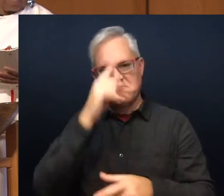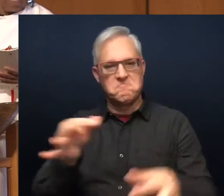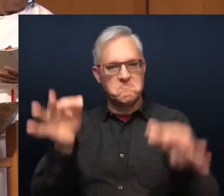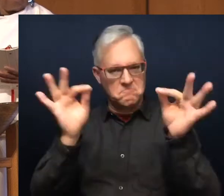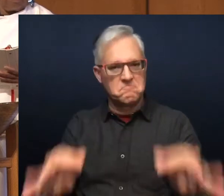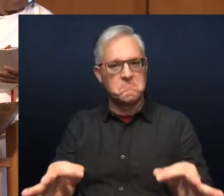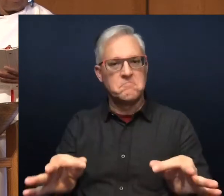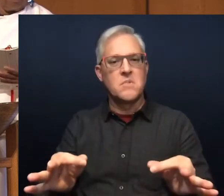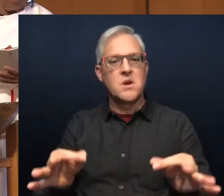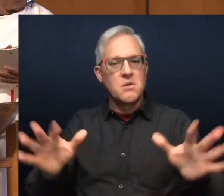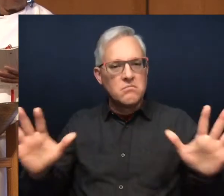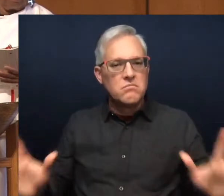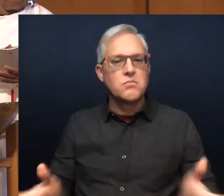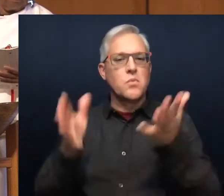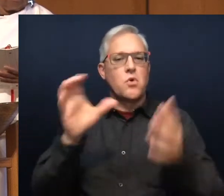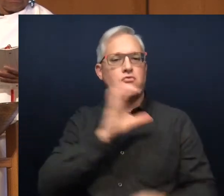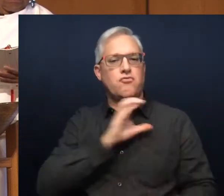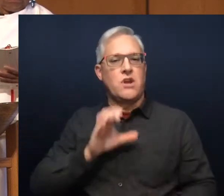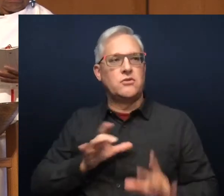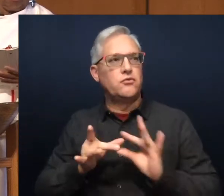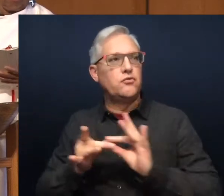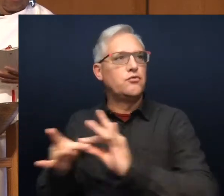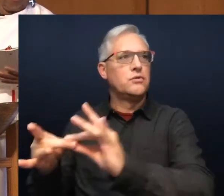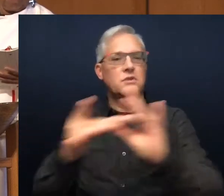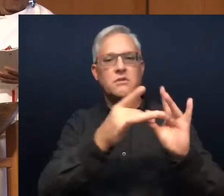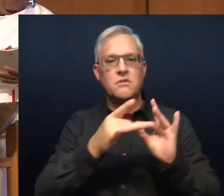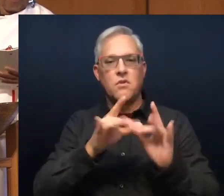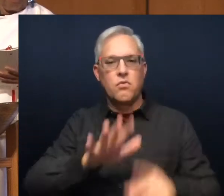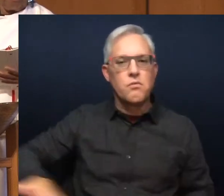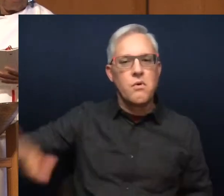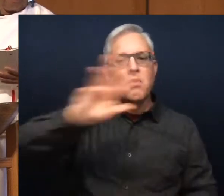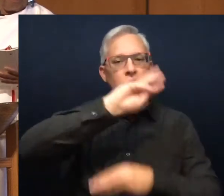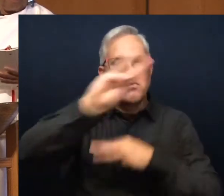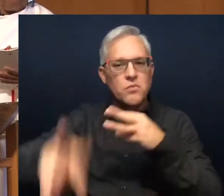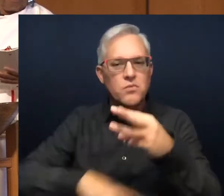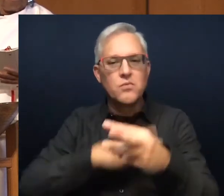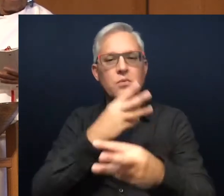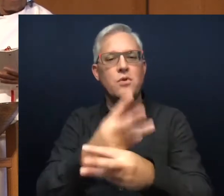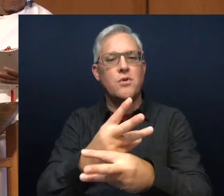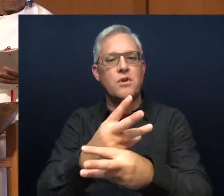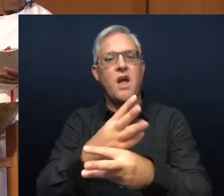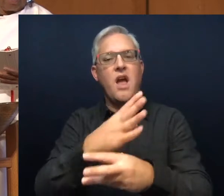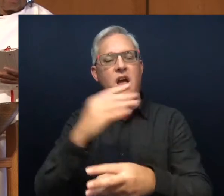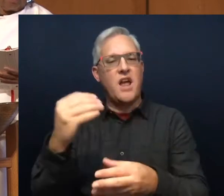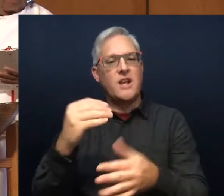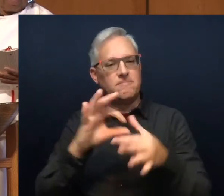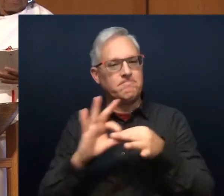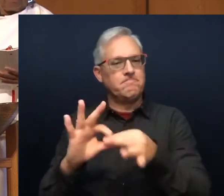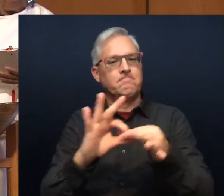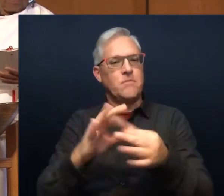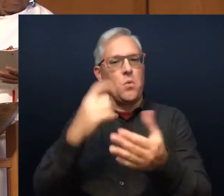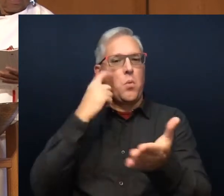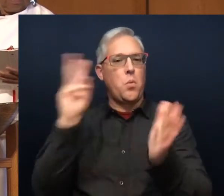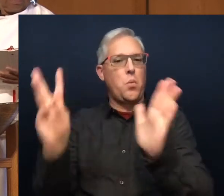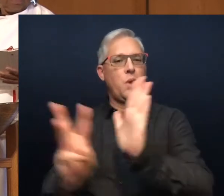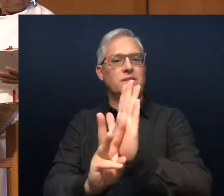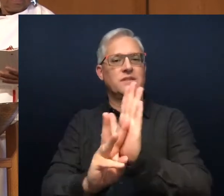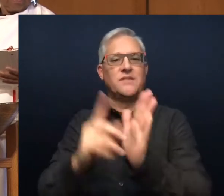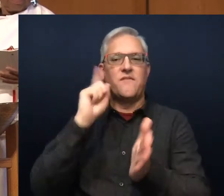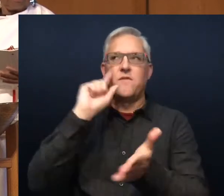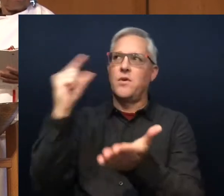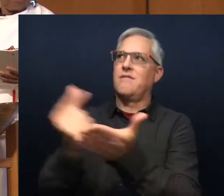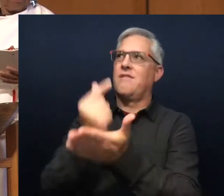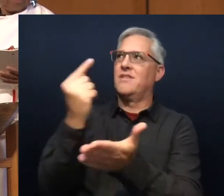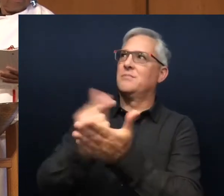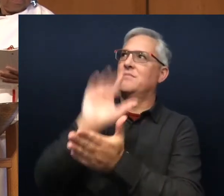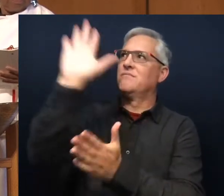are resolved to promote Christ throughout the world and further our united witness to